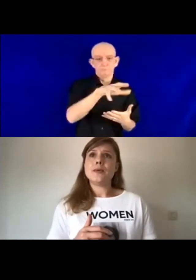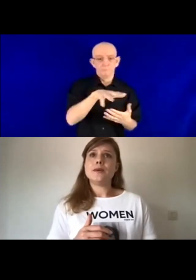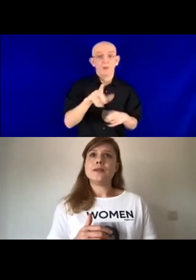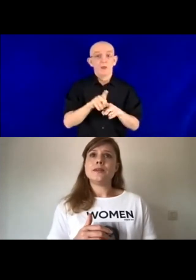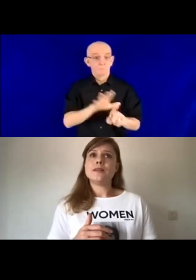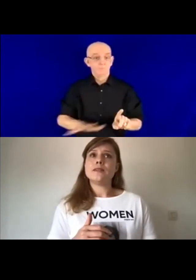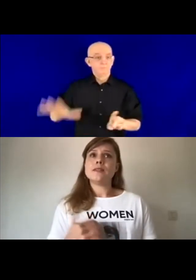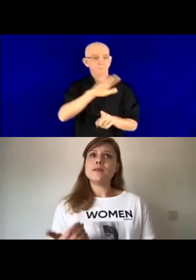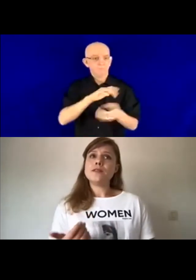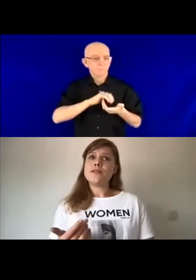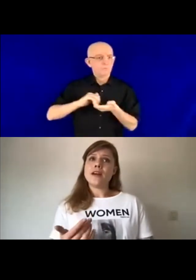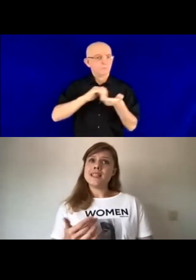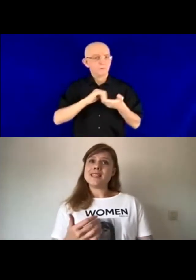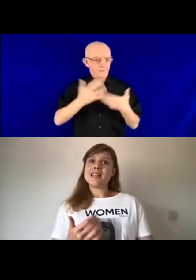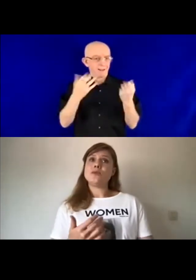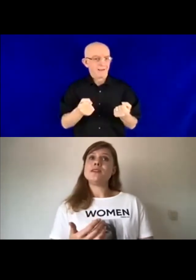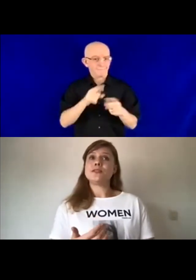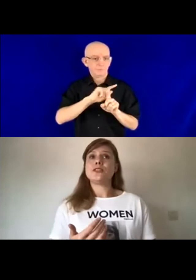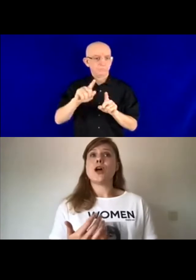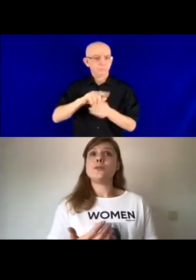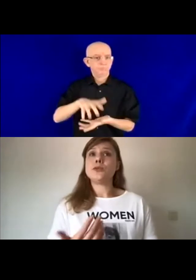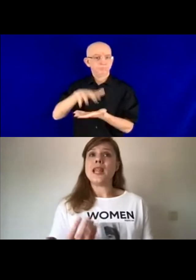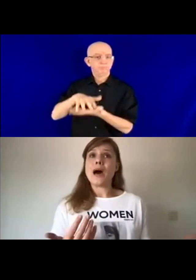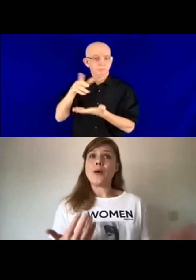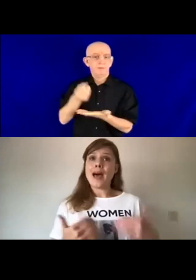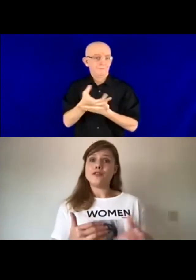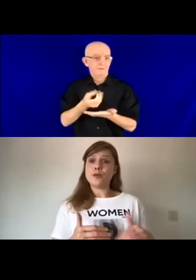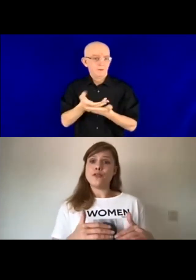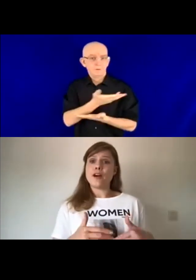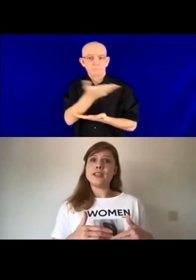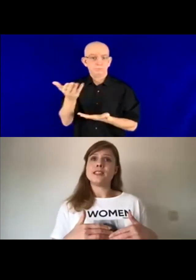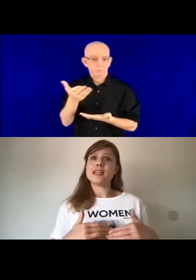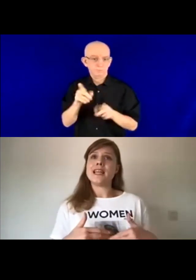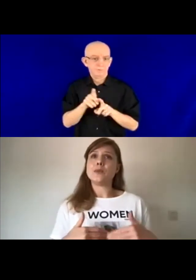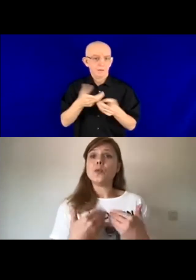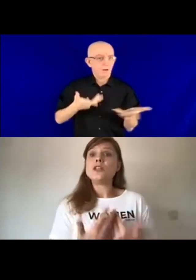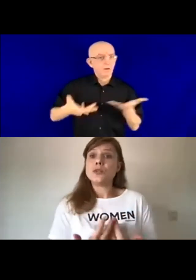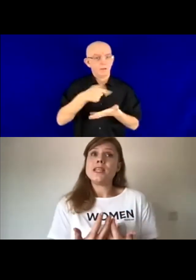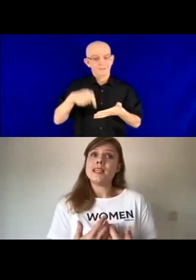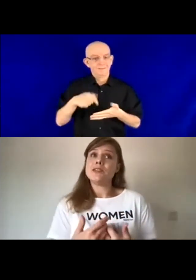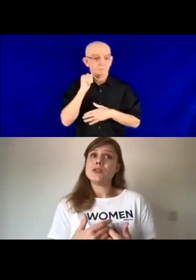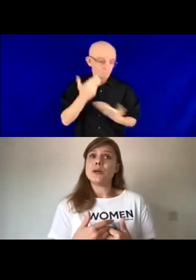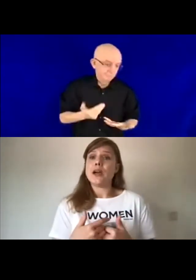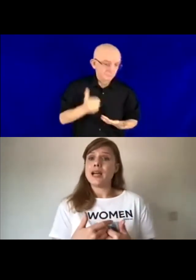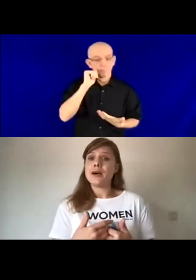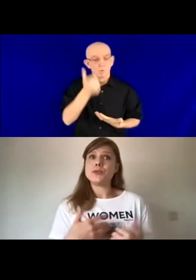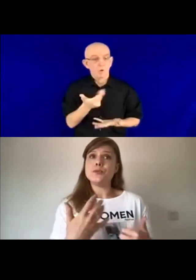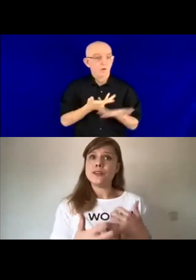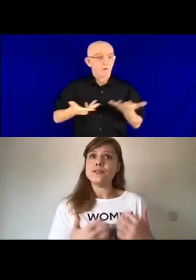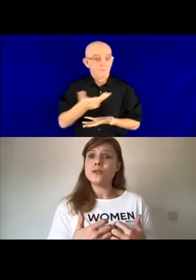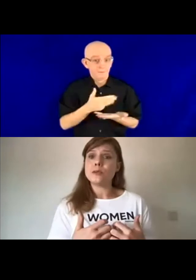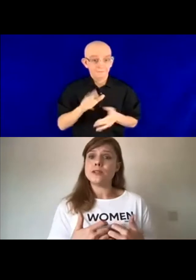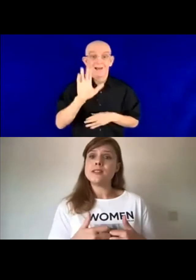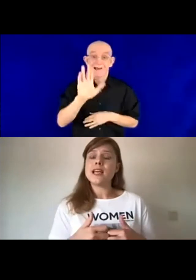Now, some of the findings that research up to now have provided and that we should take into account